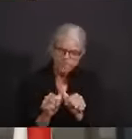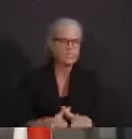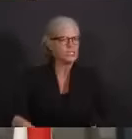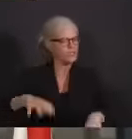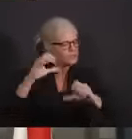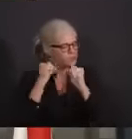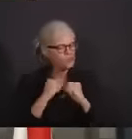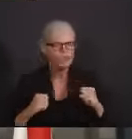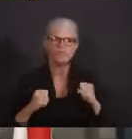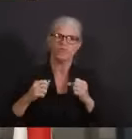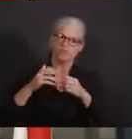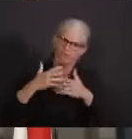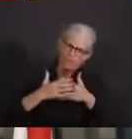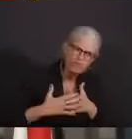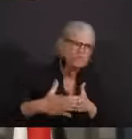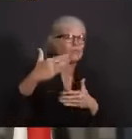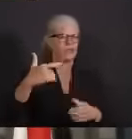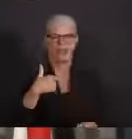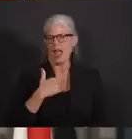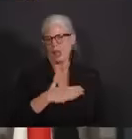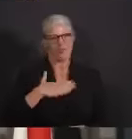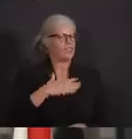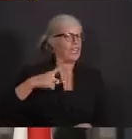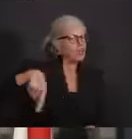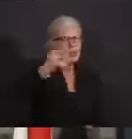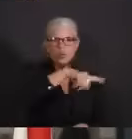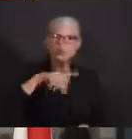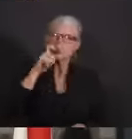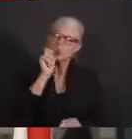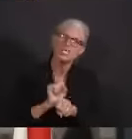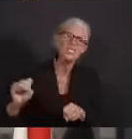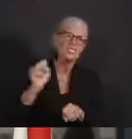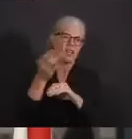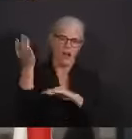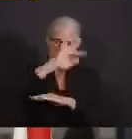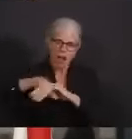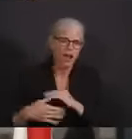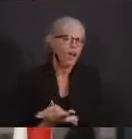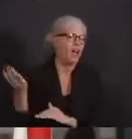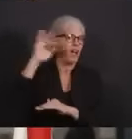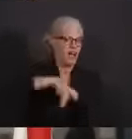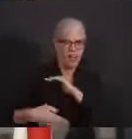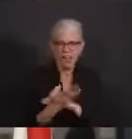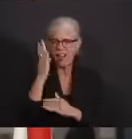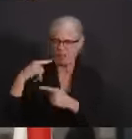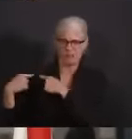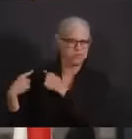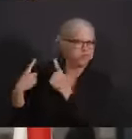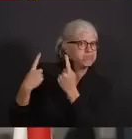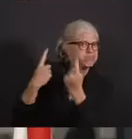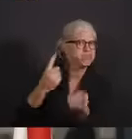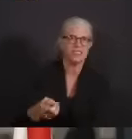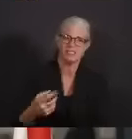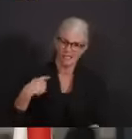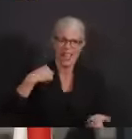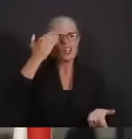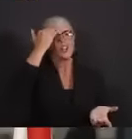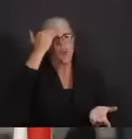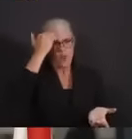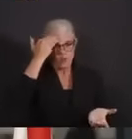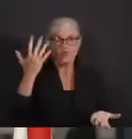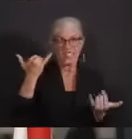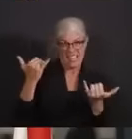appreciate everybody that's worked so hard on the heels of Helene to prepare for this storm and to be ready to go. And you will see that in